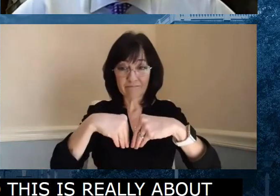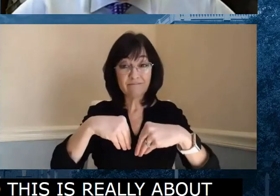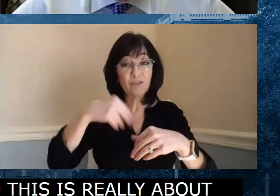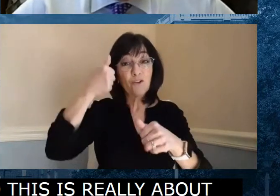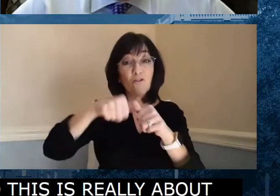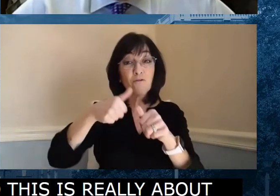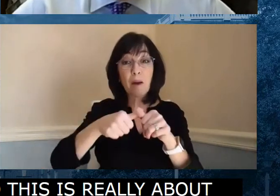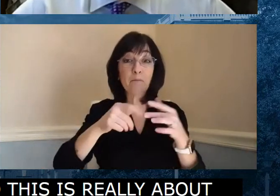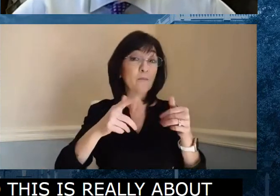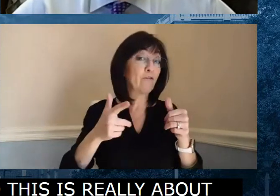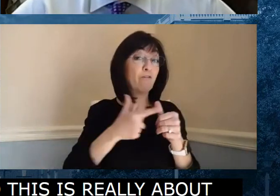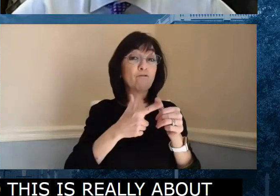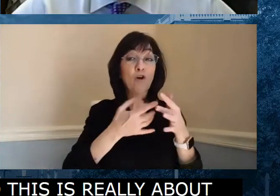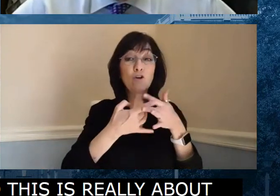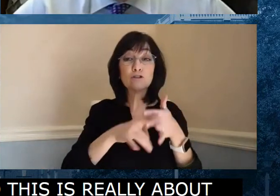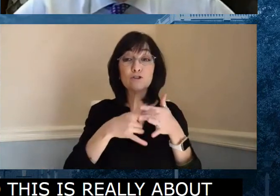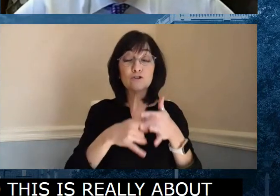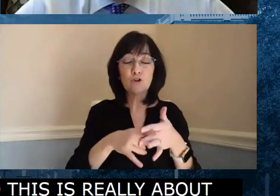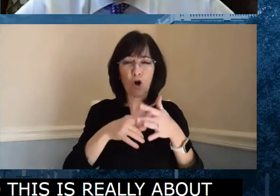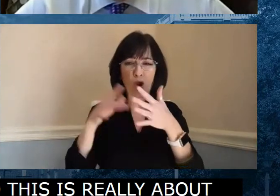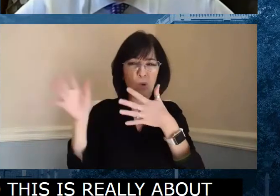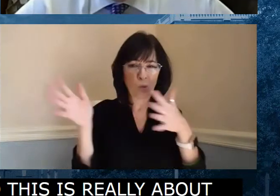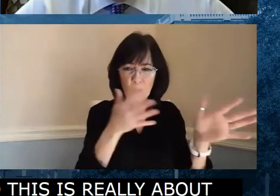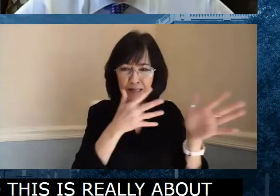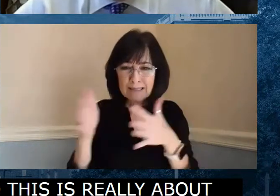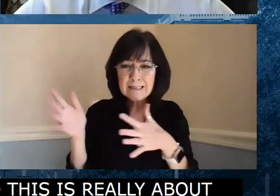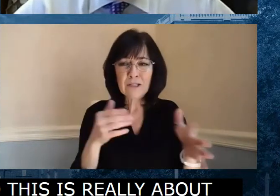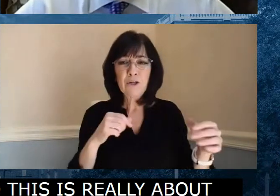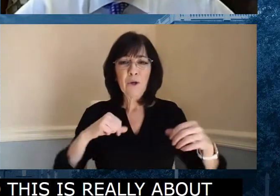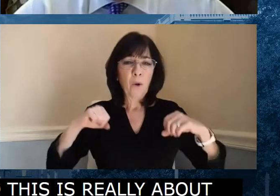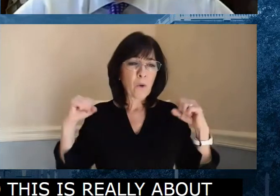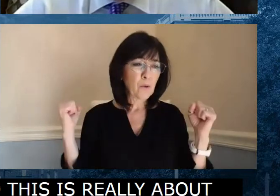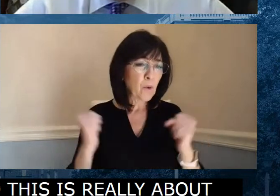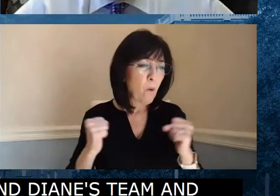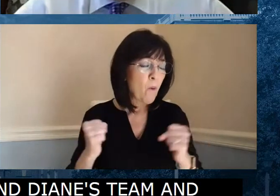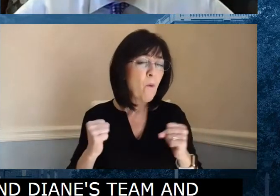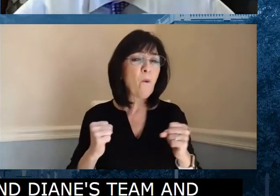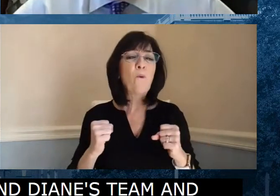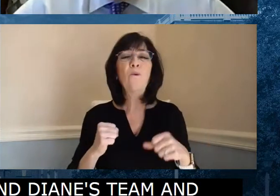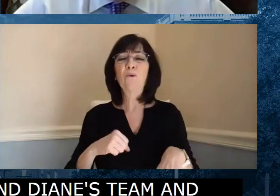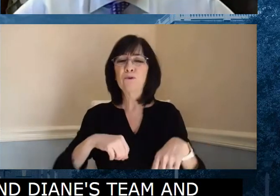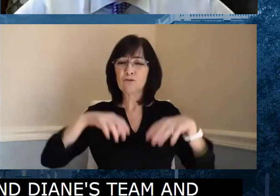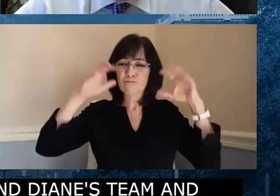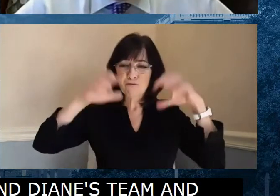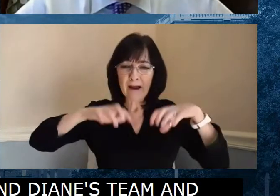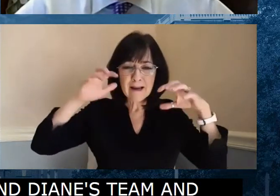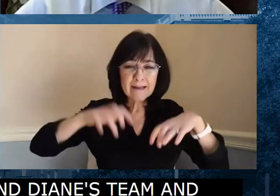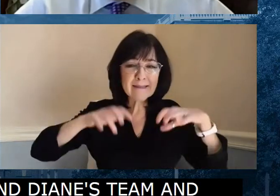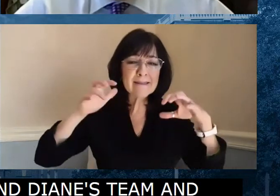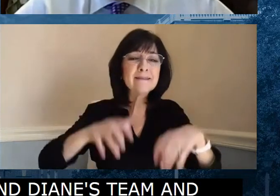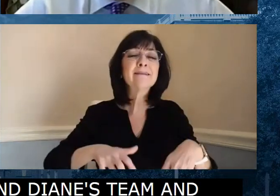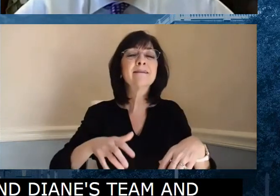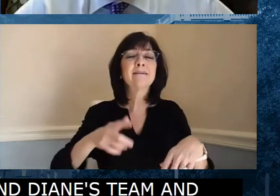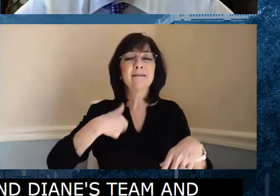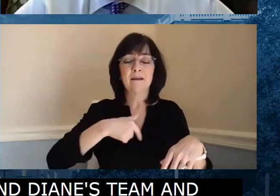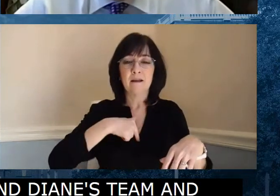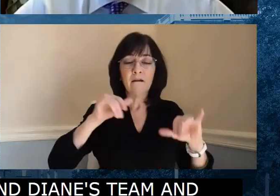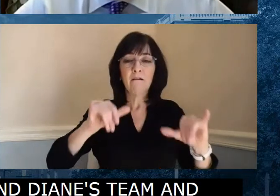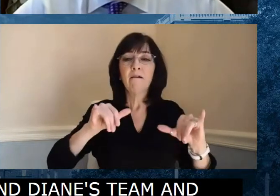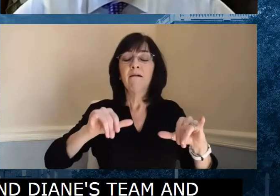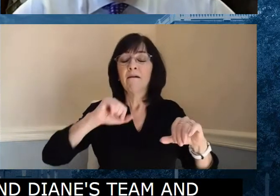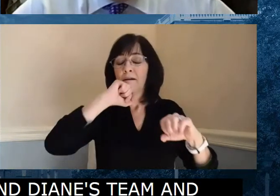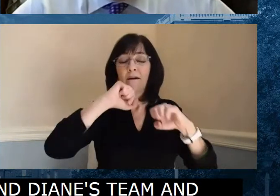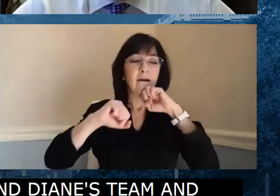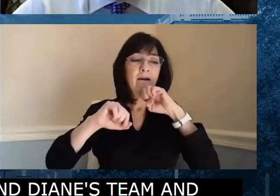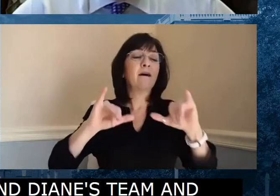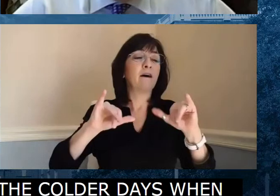through the warmer days we've had, where we've had to switch the heaters to air conditioning in some of the pharmacy tents to make sure we could keep the